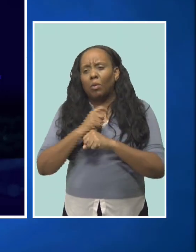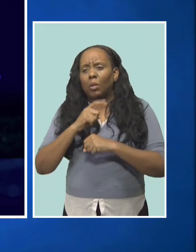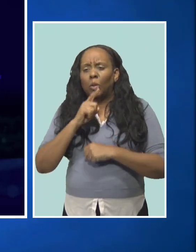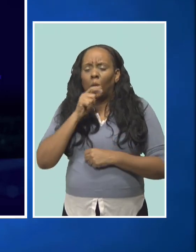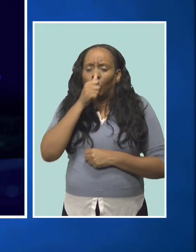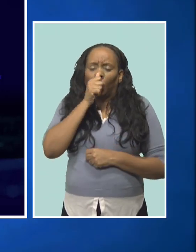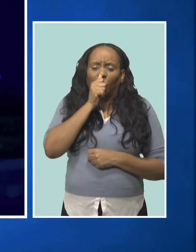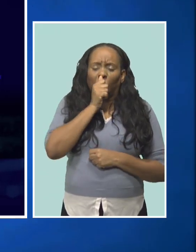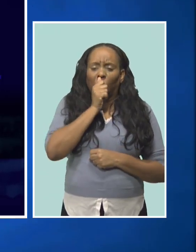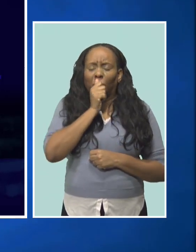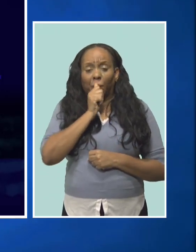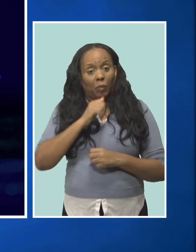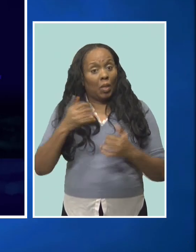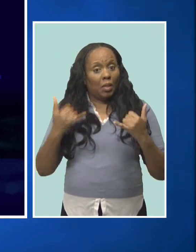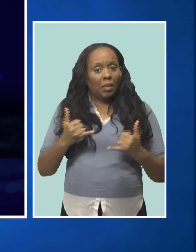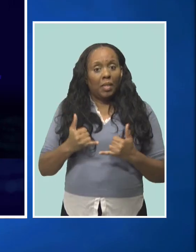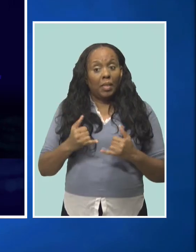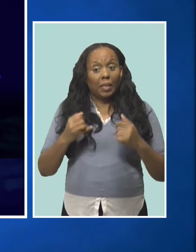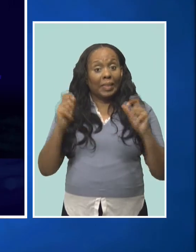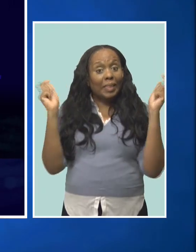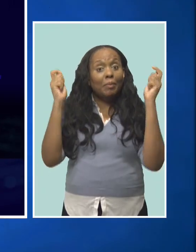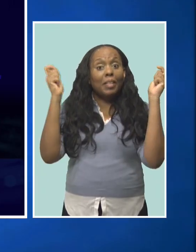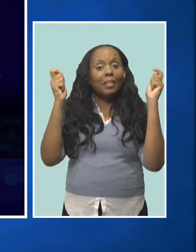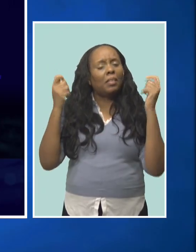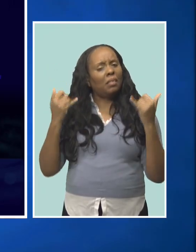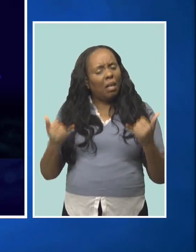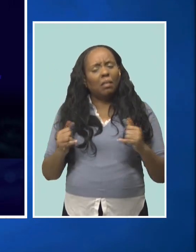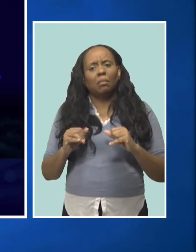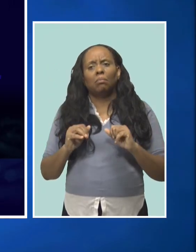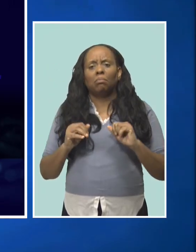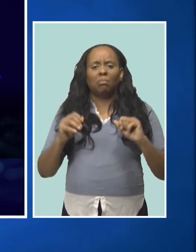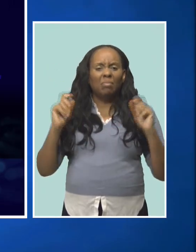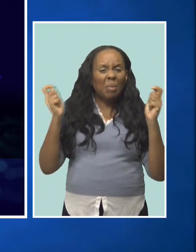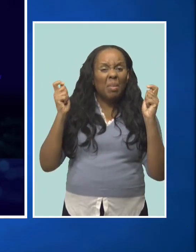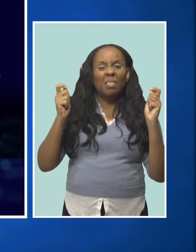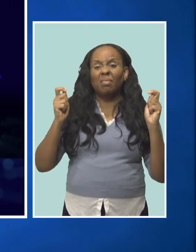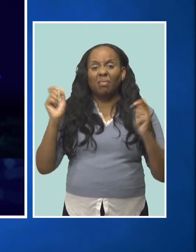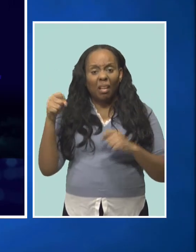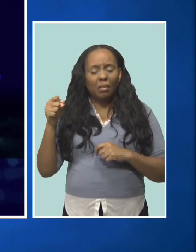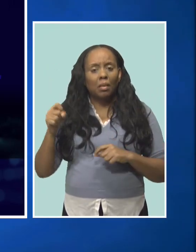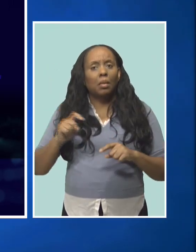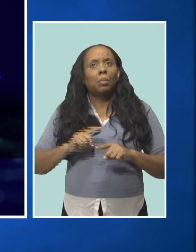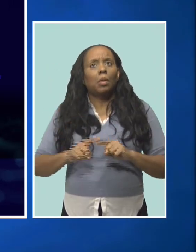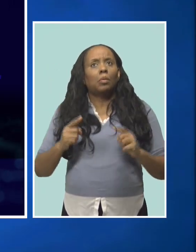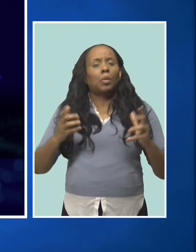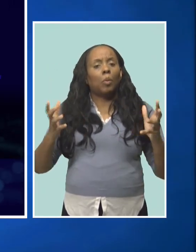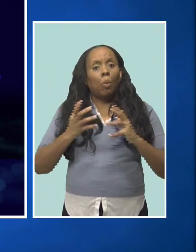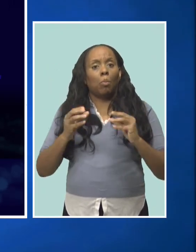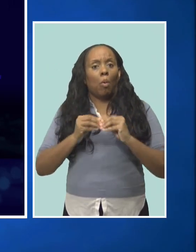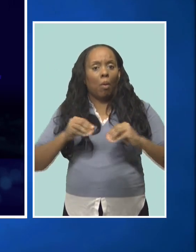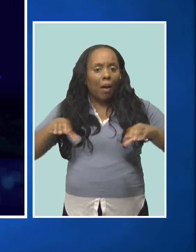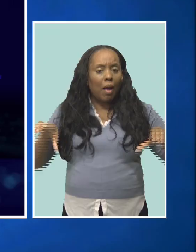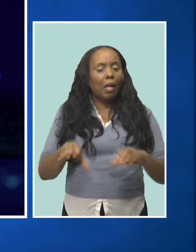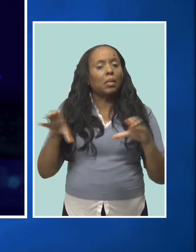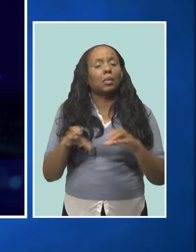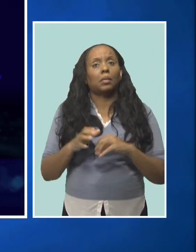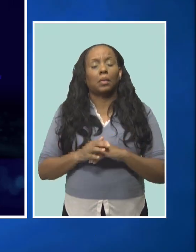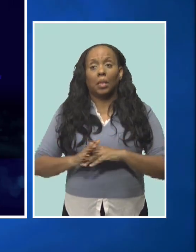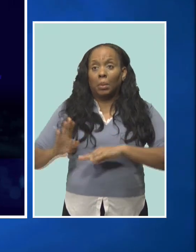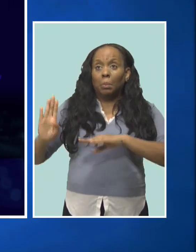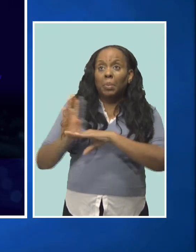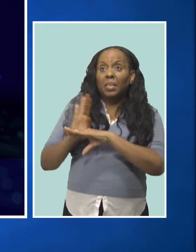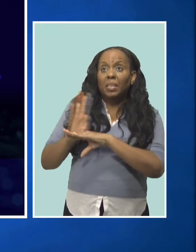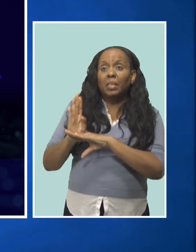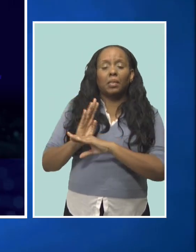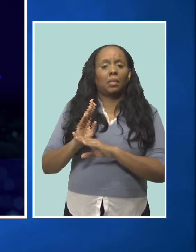isn't just about a celebration. Yes, we want to celebrate, but it's a call to accelerate action. Businesses and